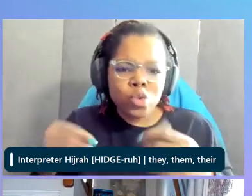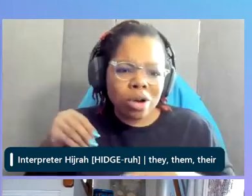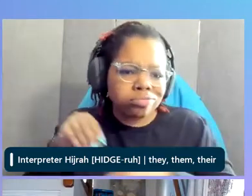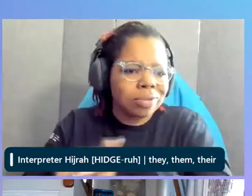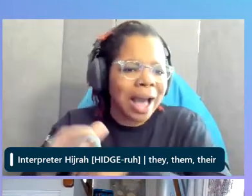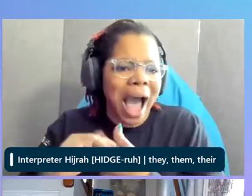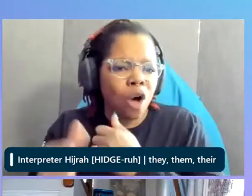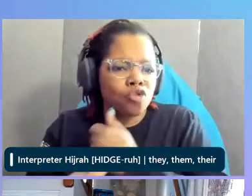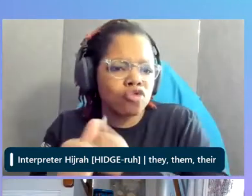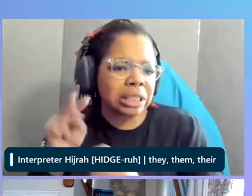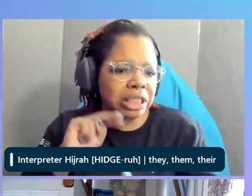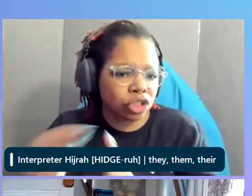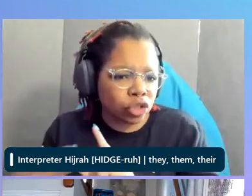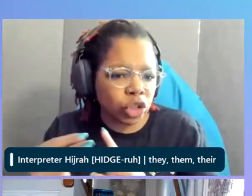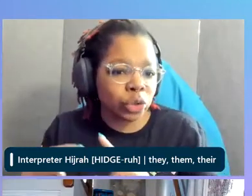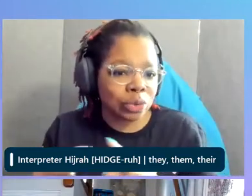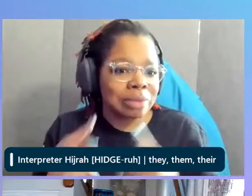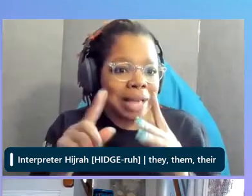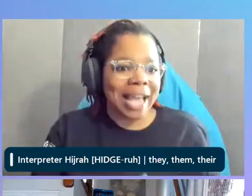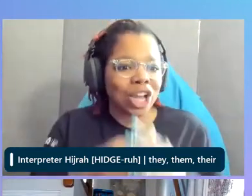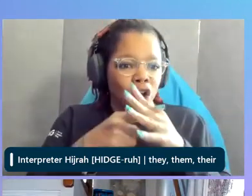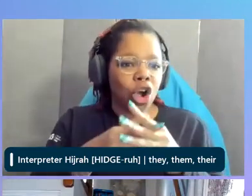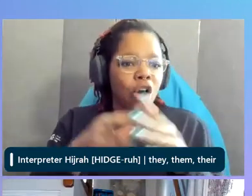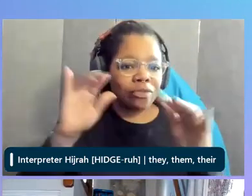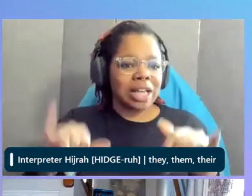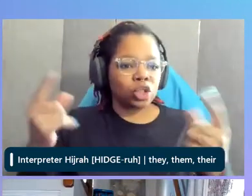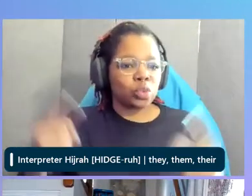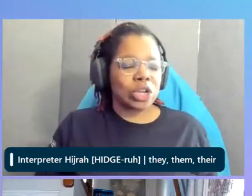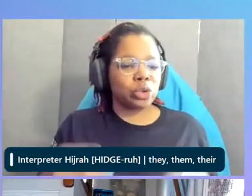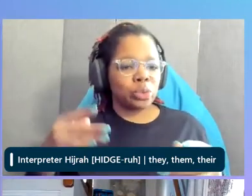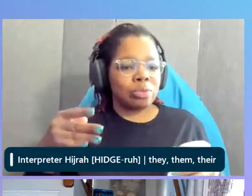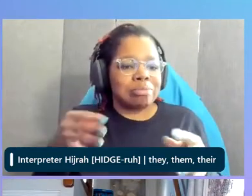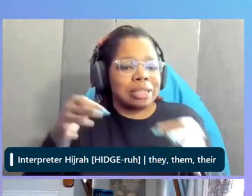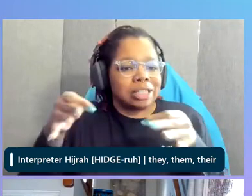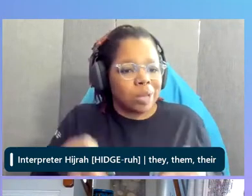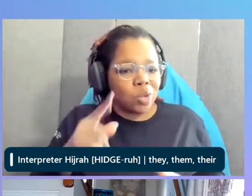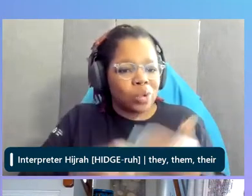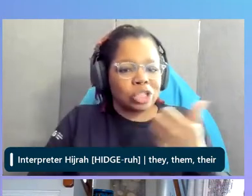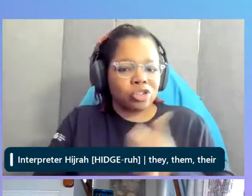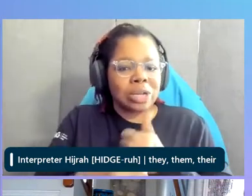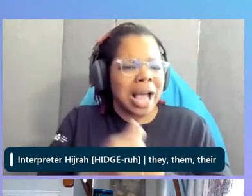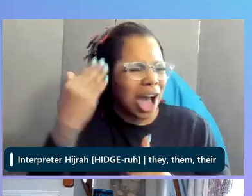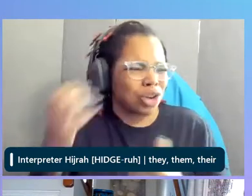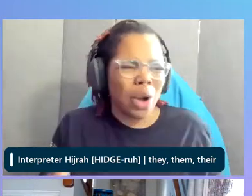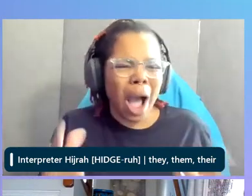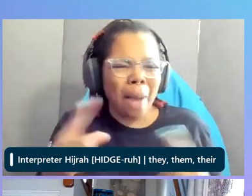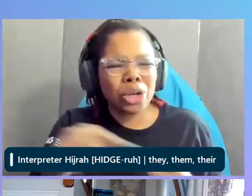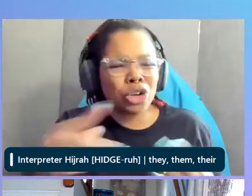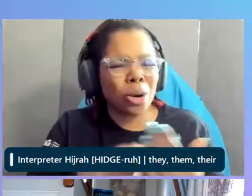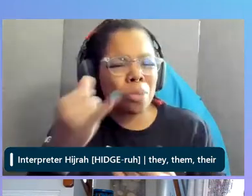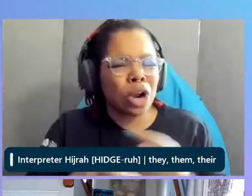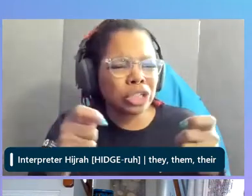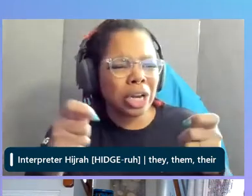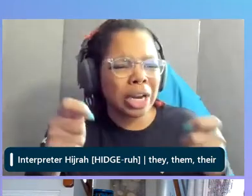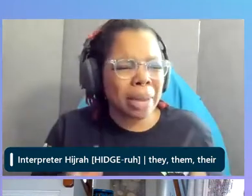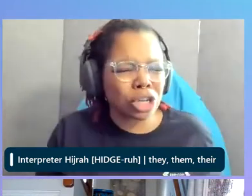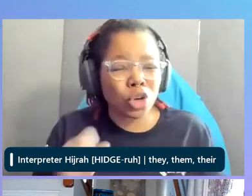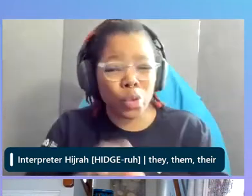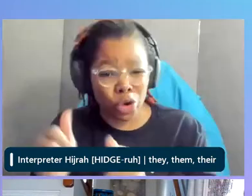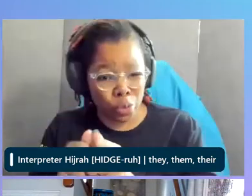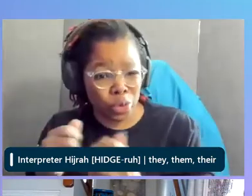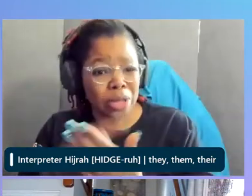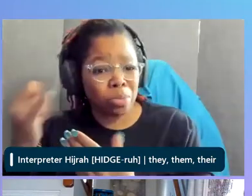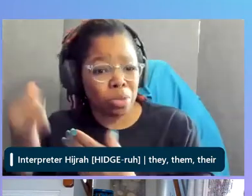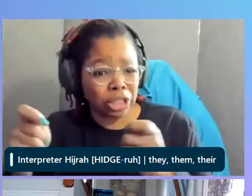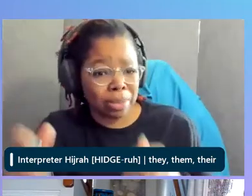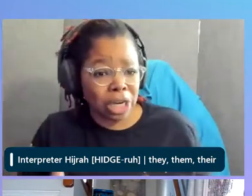rest of the project. And kickoff is when you are defining risk. So I don't know how many of you are project managers or have worked with project managers, but a lot of